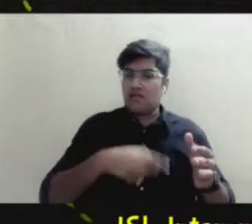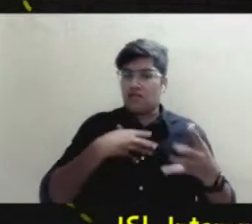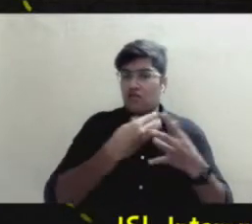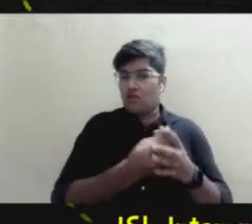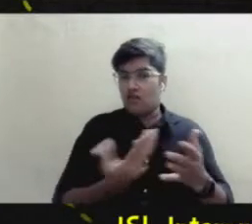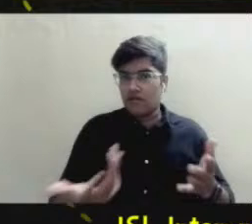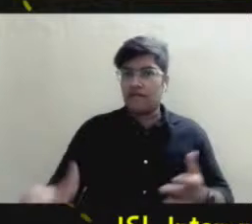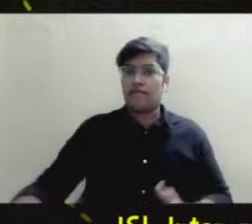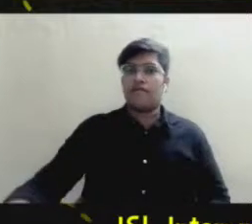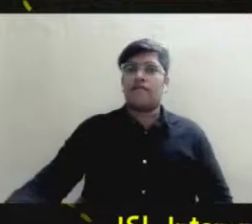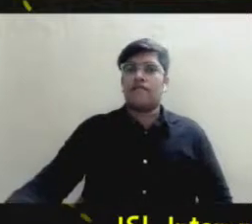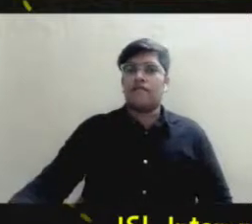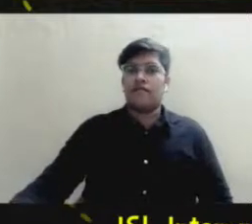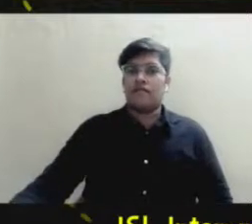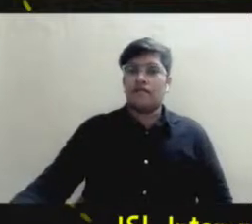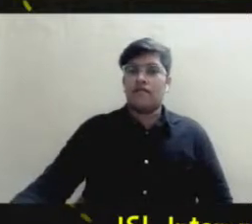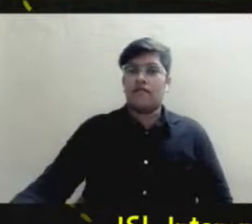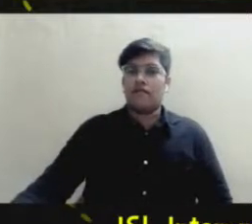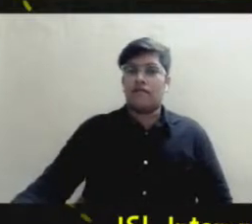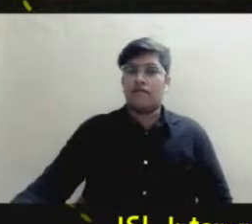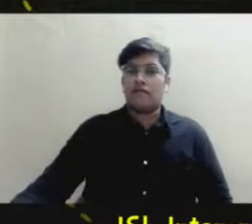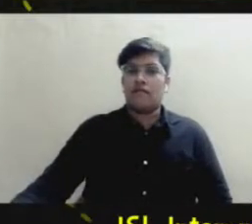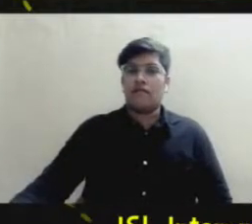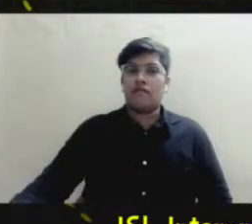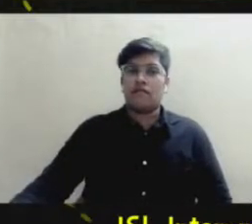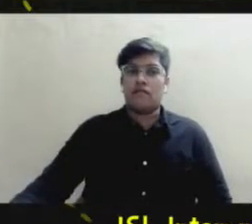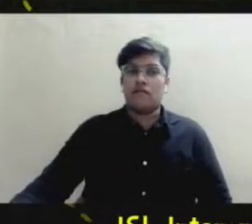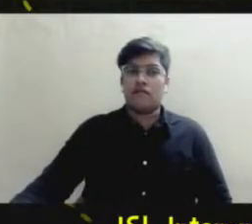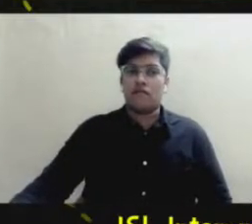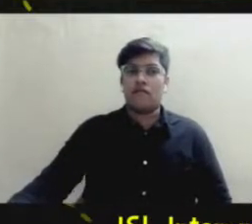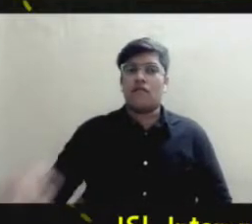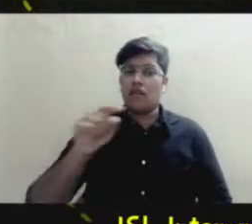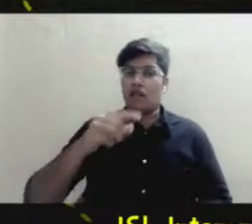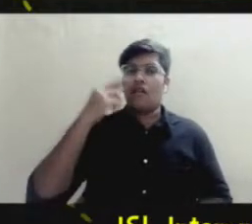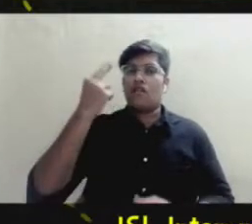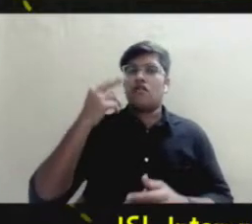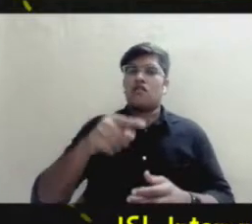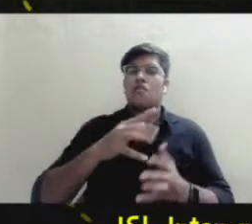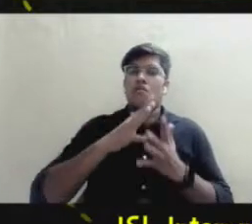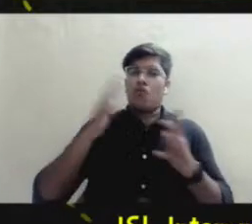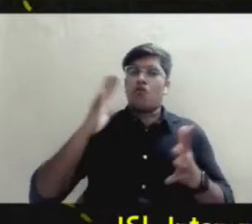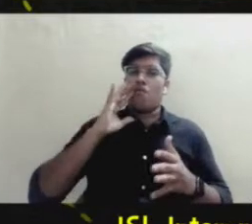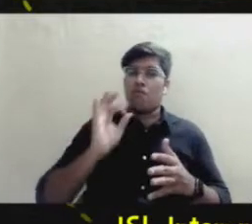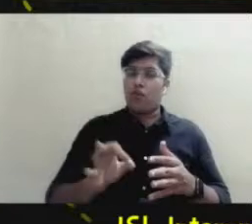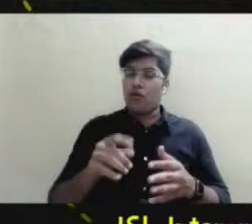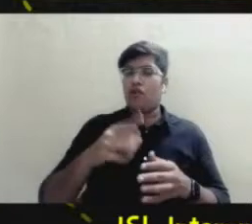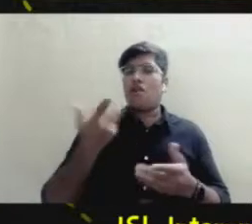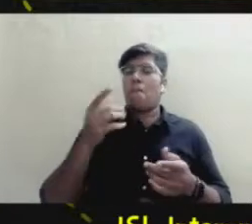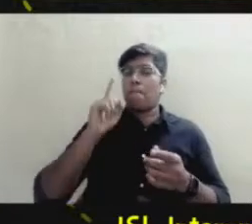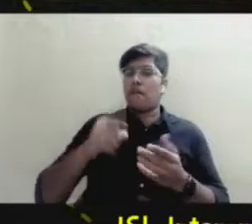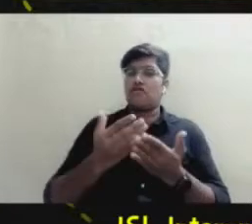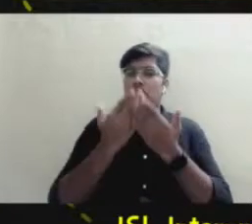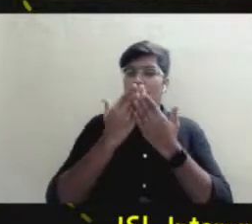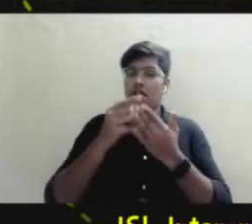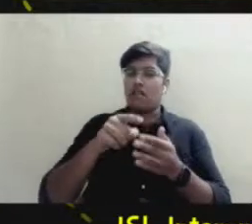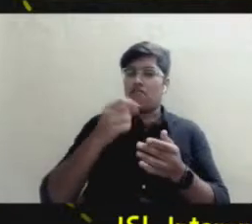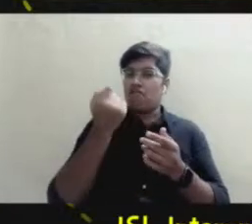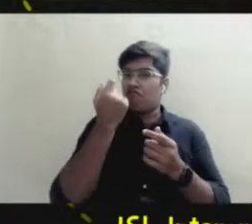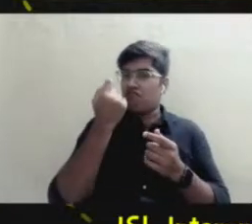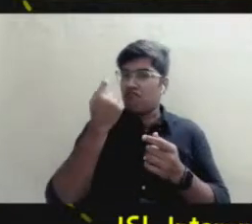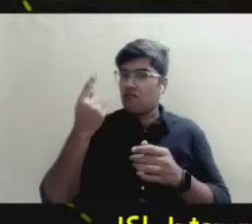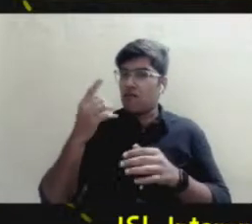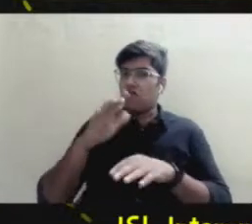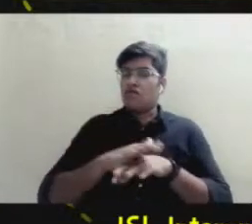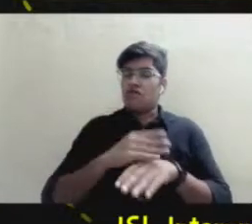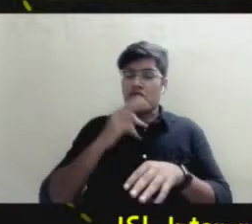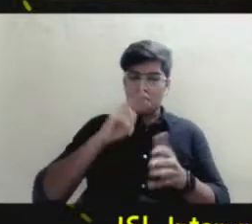that's why I find it so important to study the lyrics very carefully, and